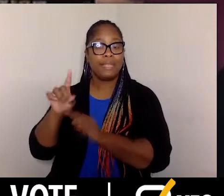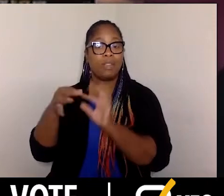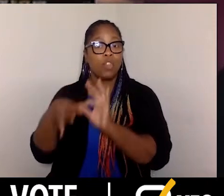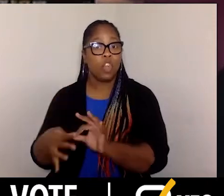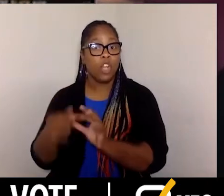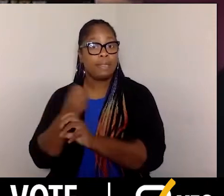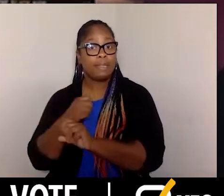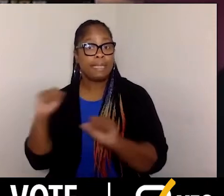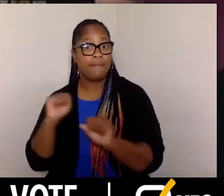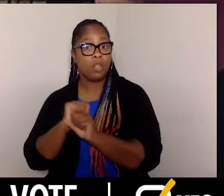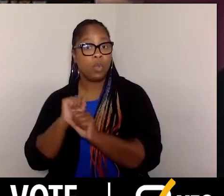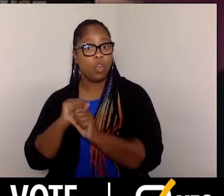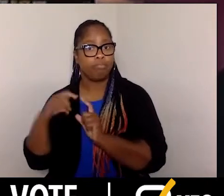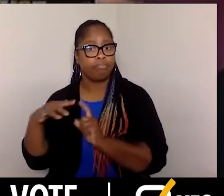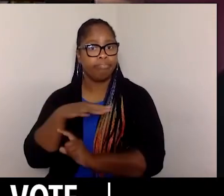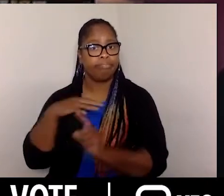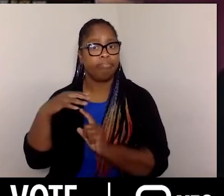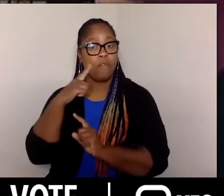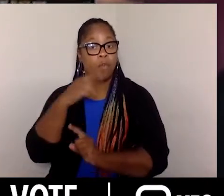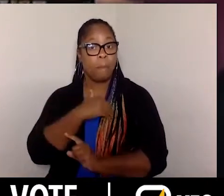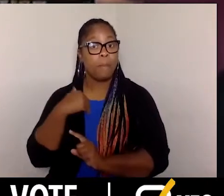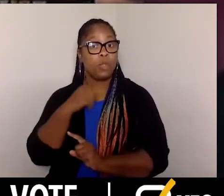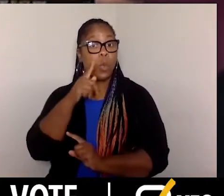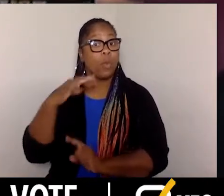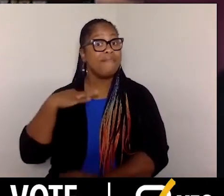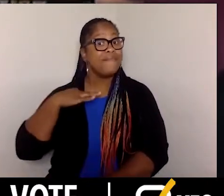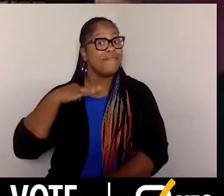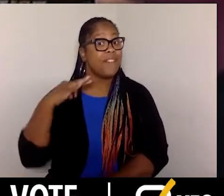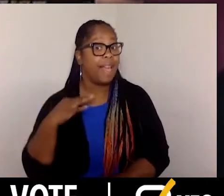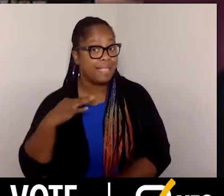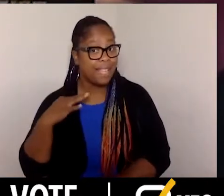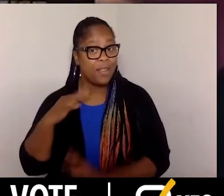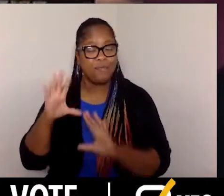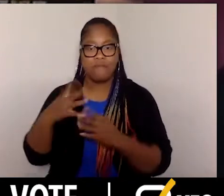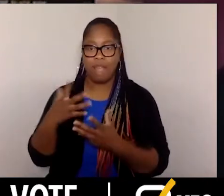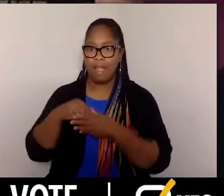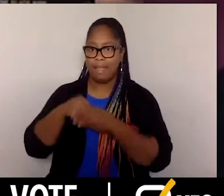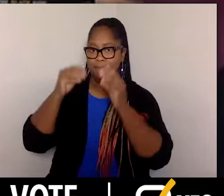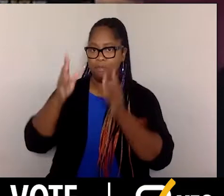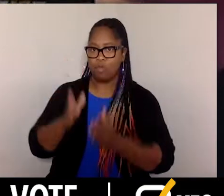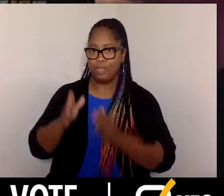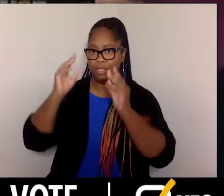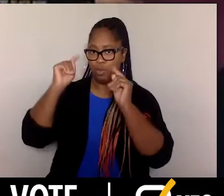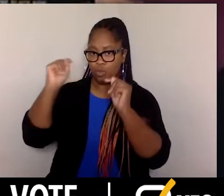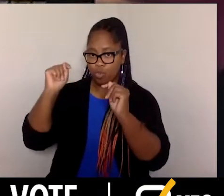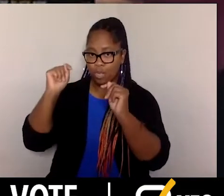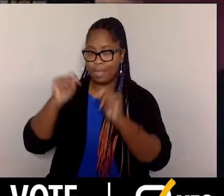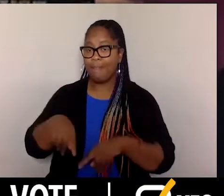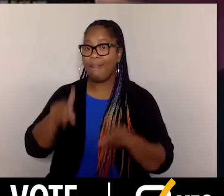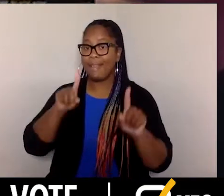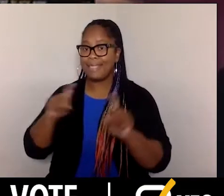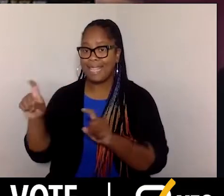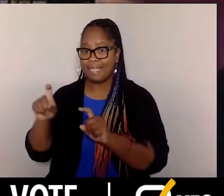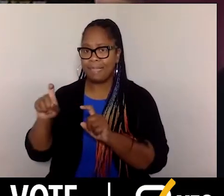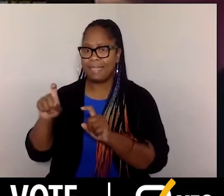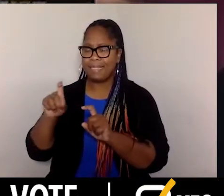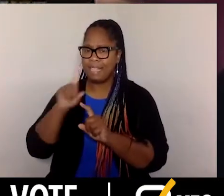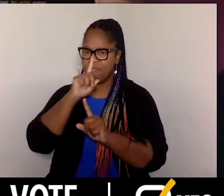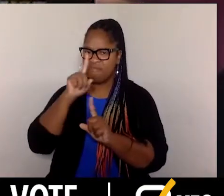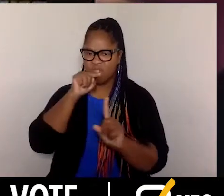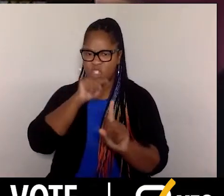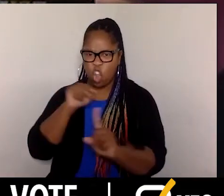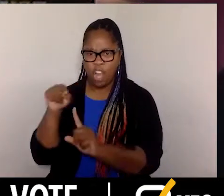for members voluntarily providing in-person tutoring, assessments, and targeted adult